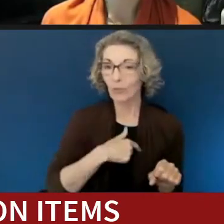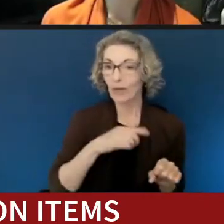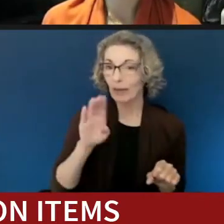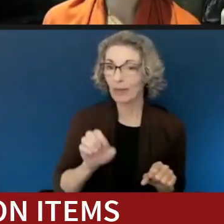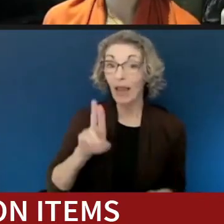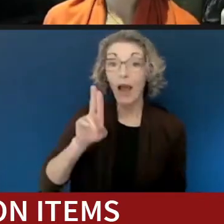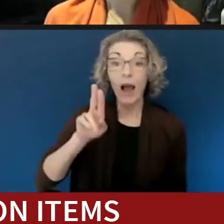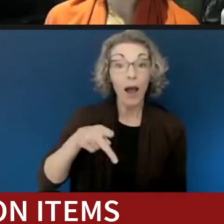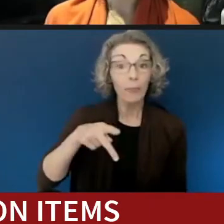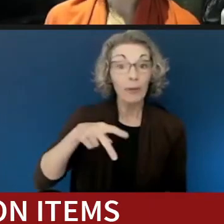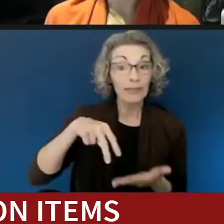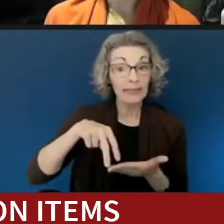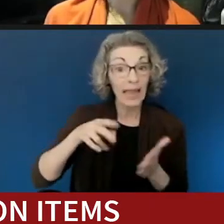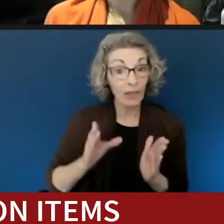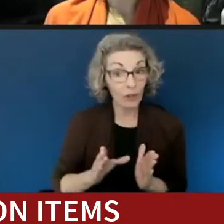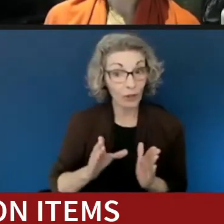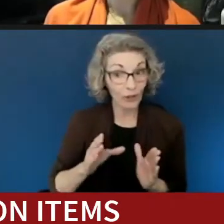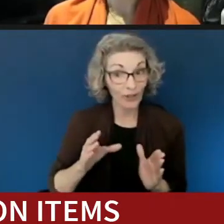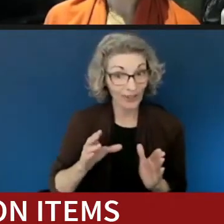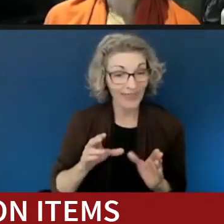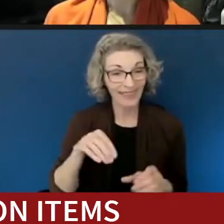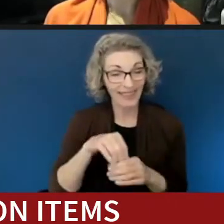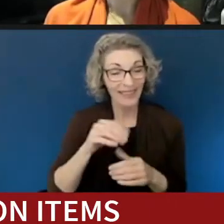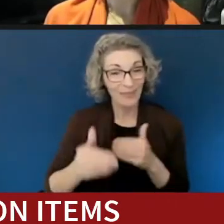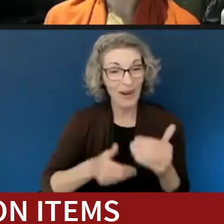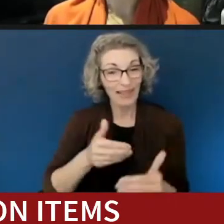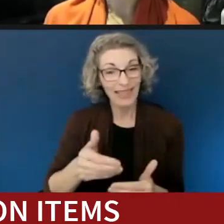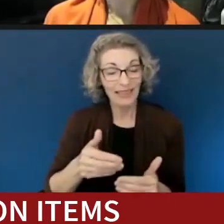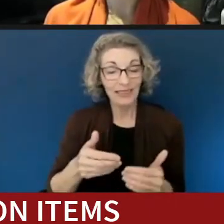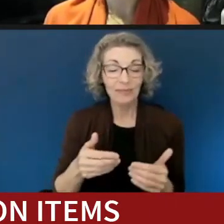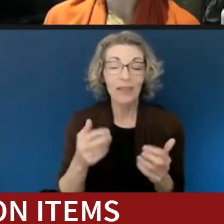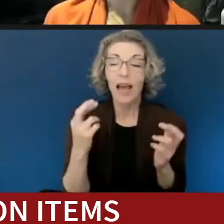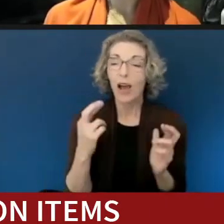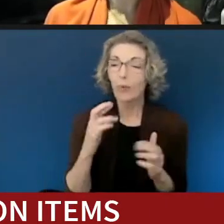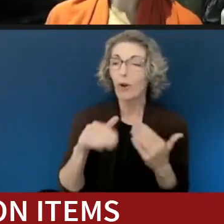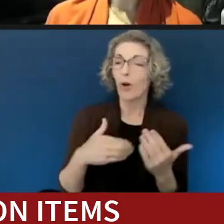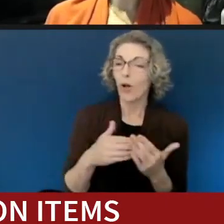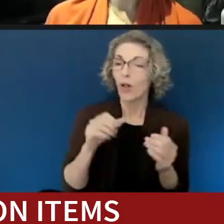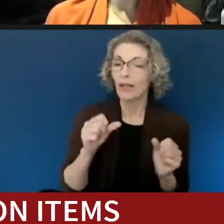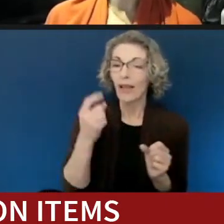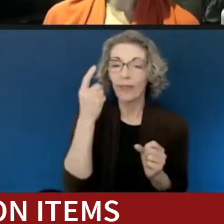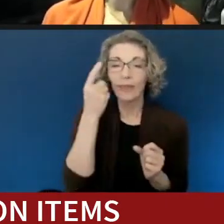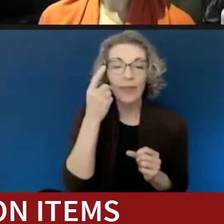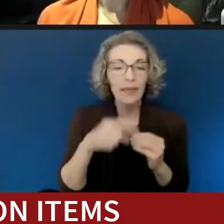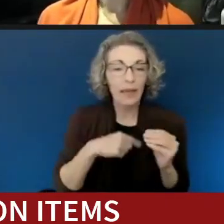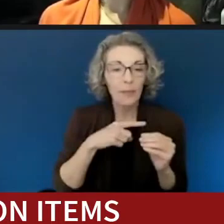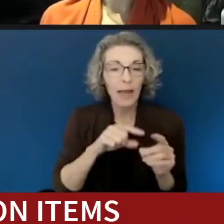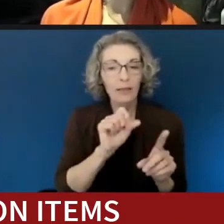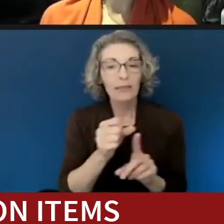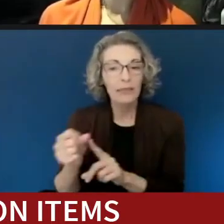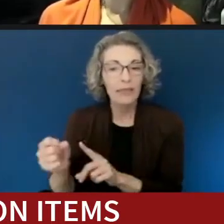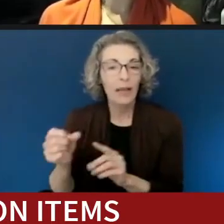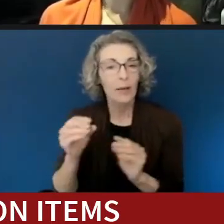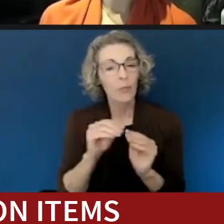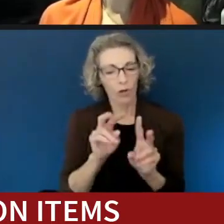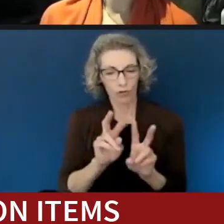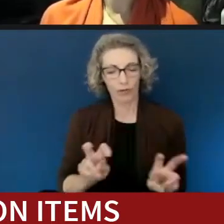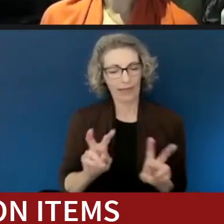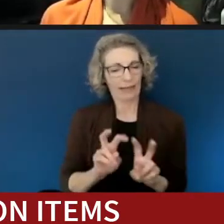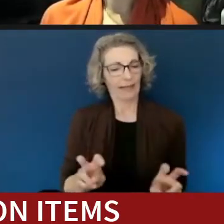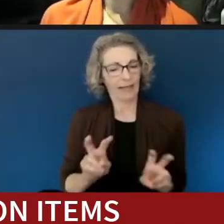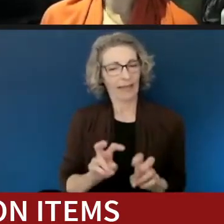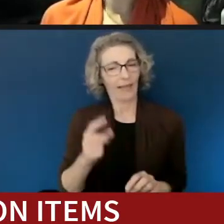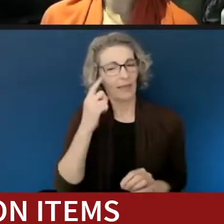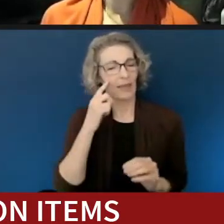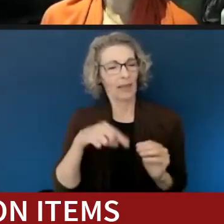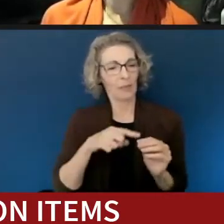been reflecting on, and hope that we all can kind of think about situations more critically, and recognizing